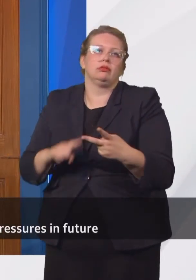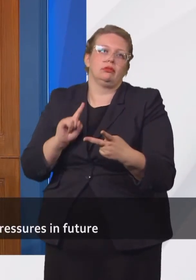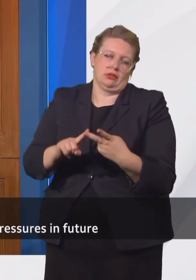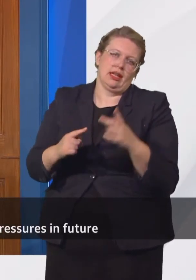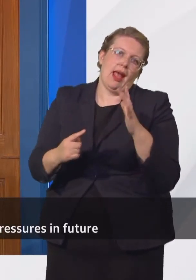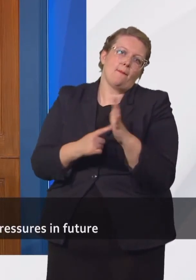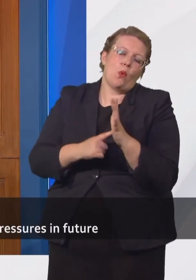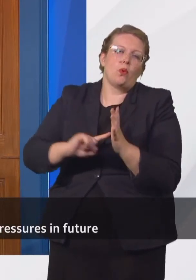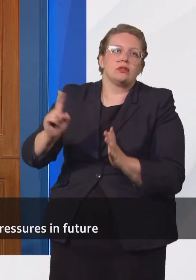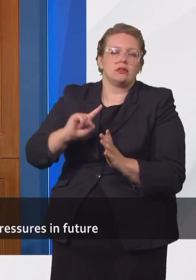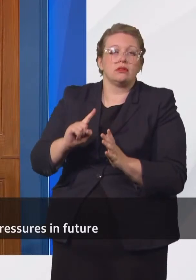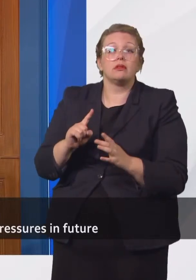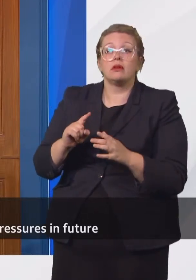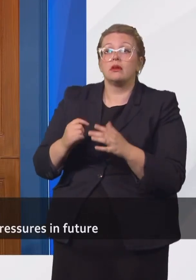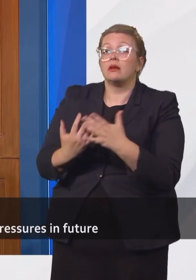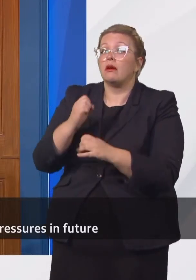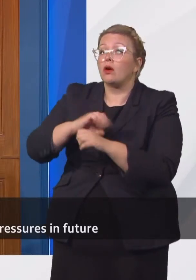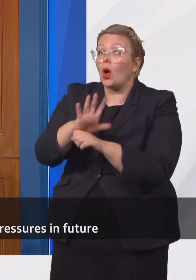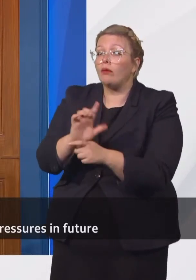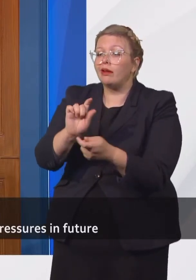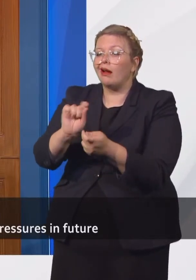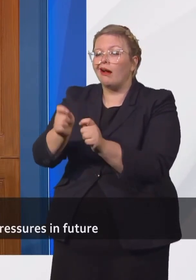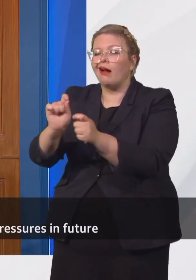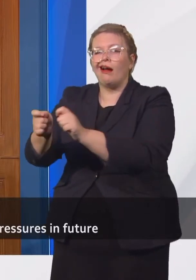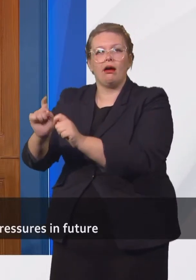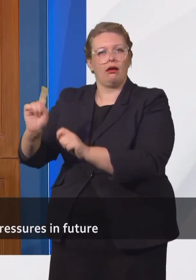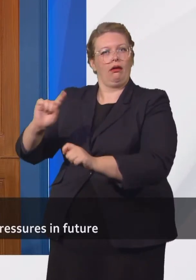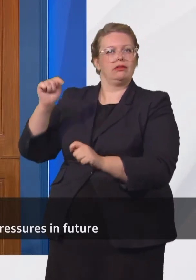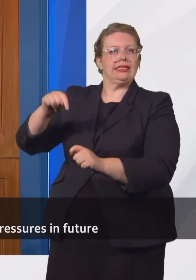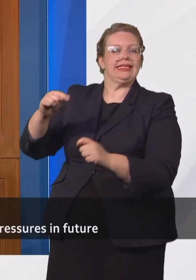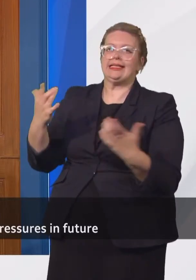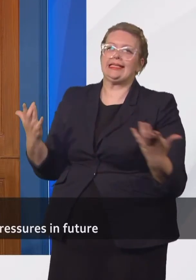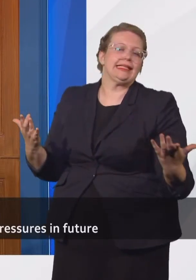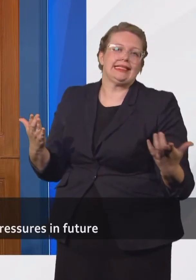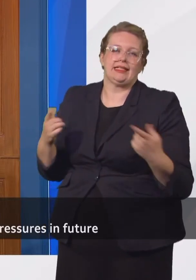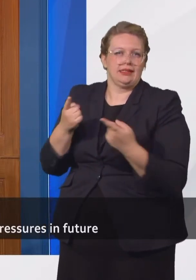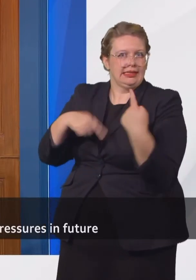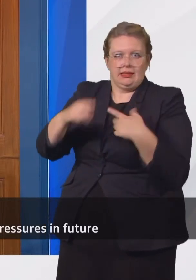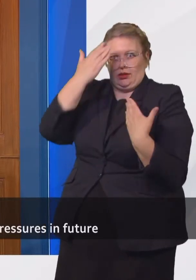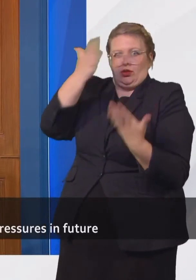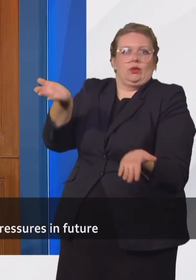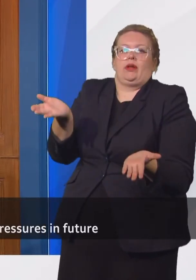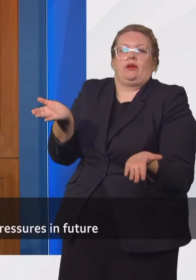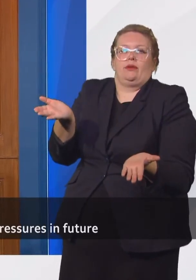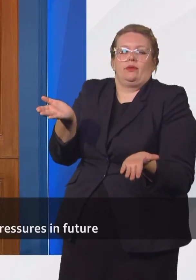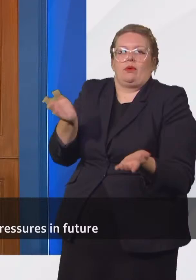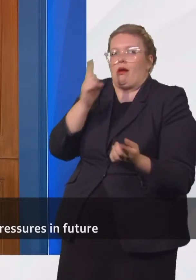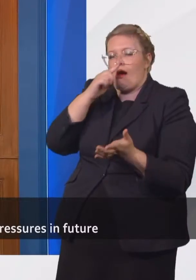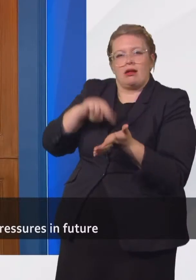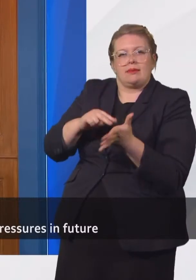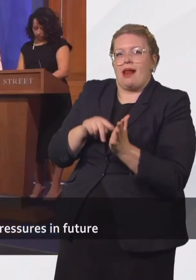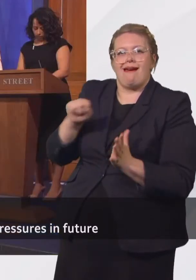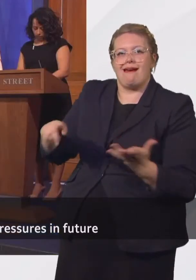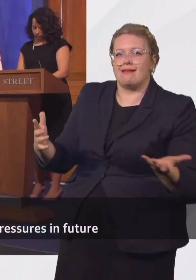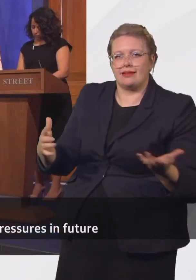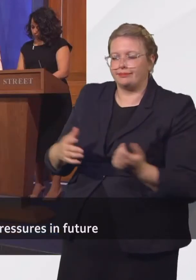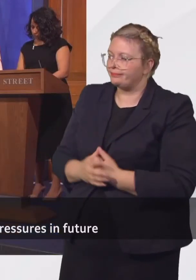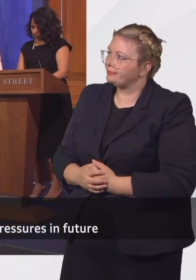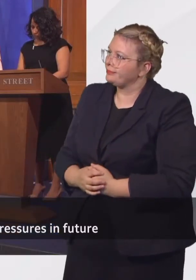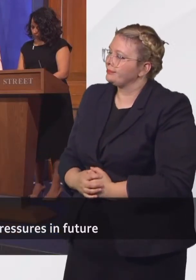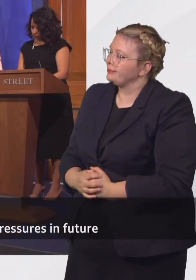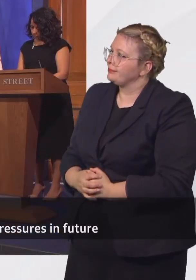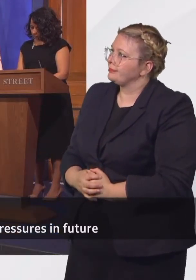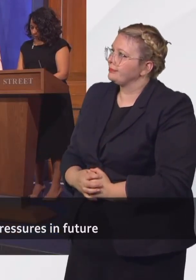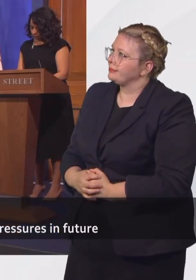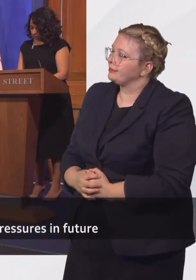what the variants will bring us, which is very largely a biological unknown at this point. Thank you.